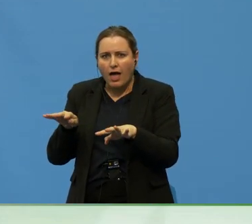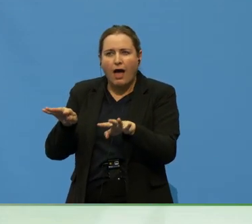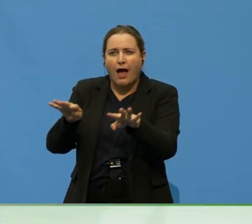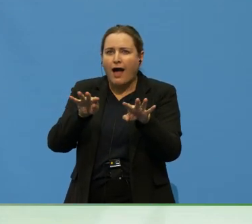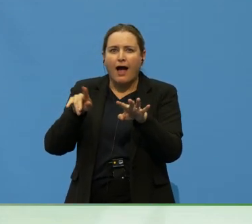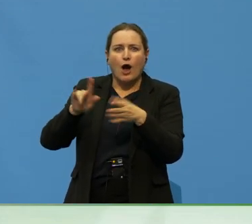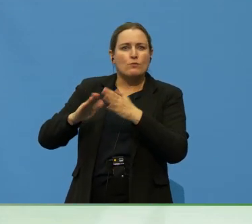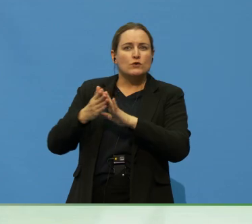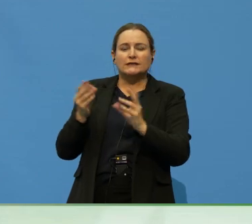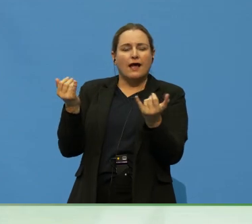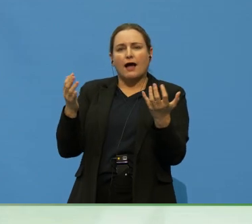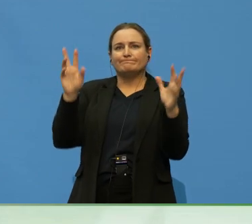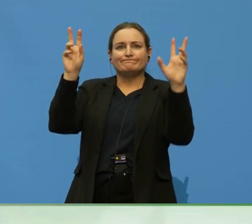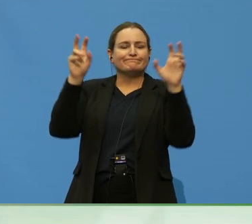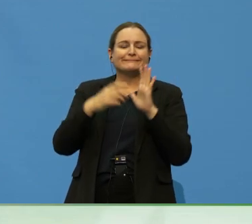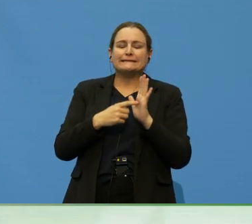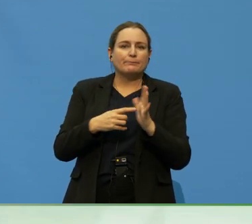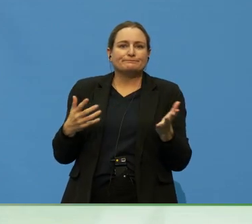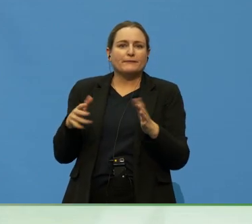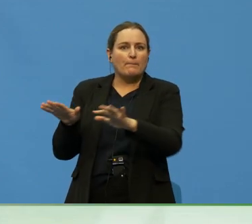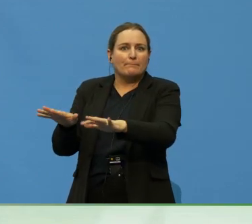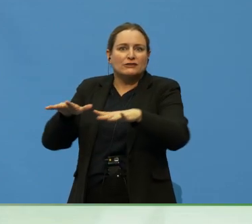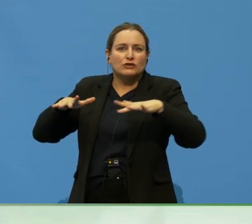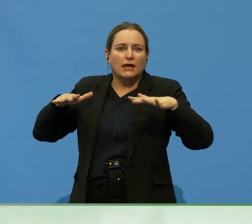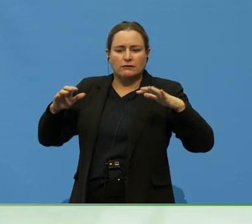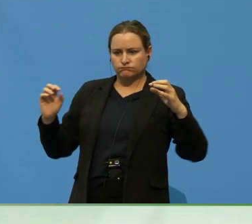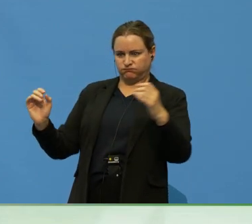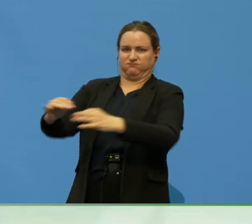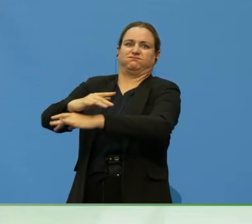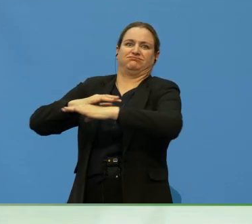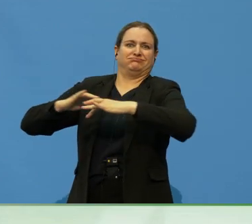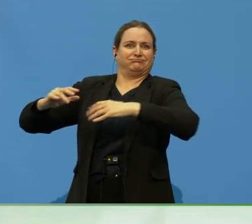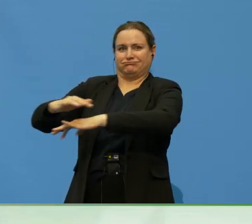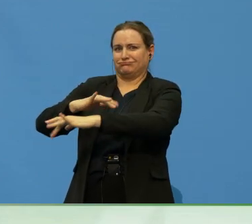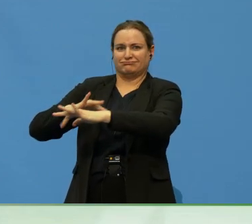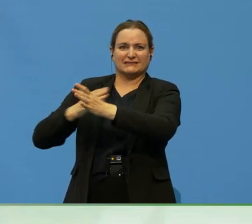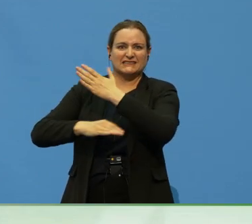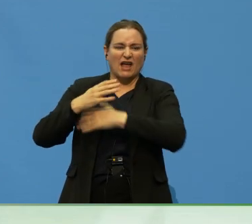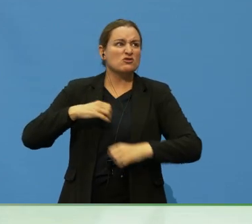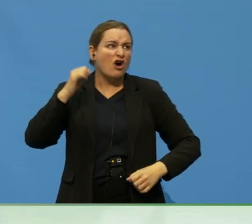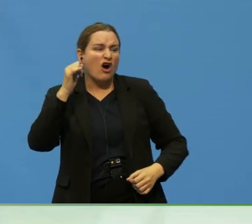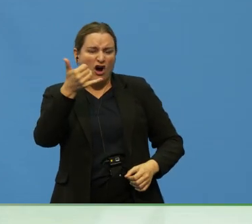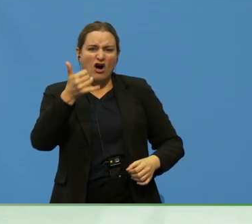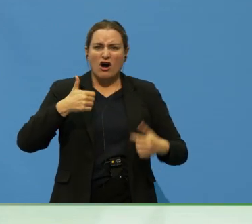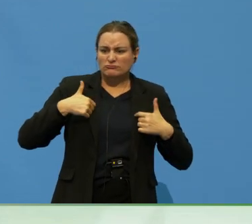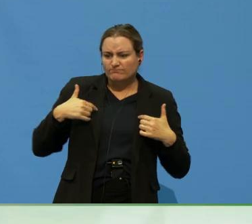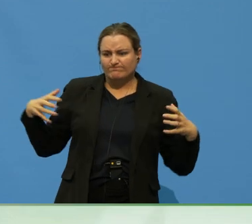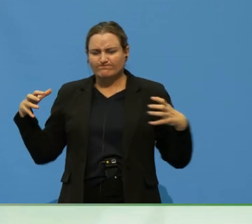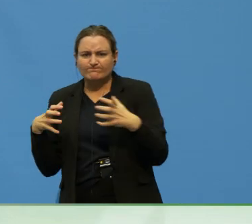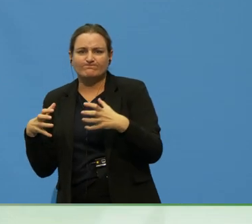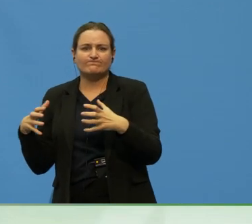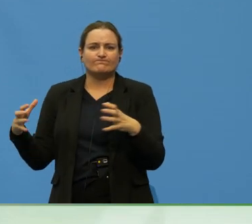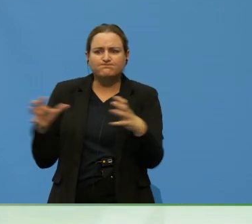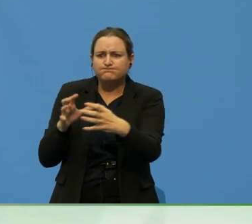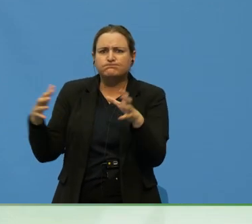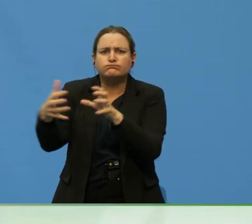community in our country, all 338 constituencies or ridings, have organizations for people with disabilities, and